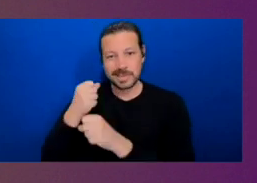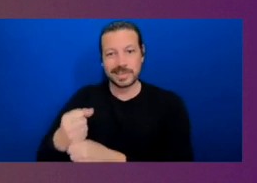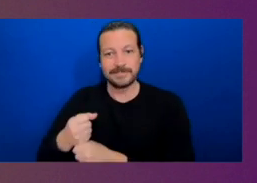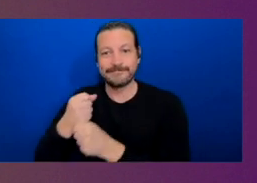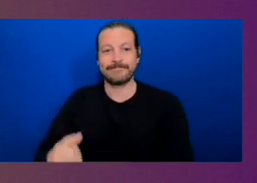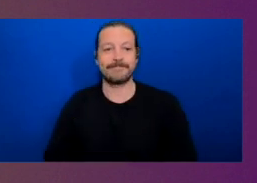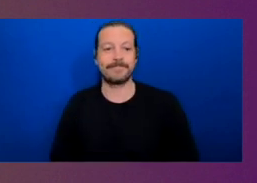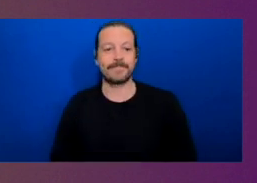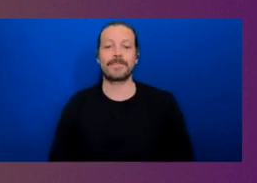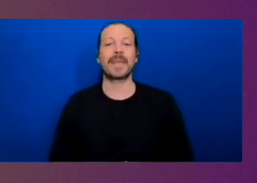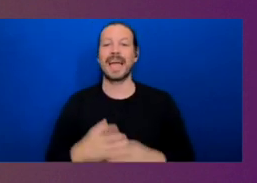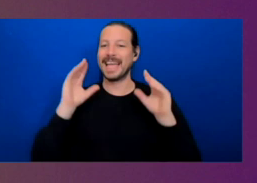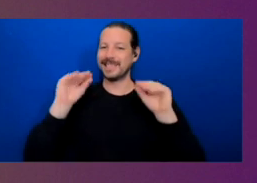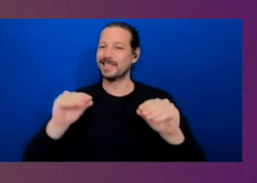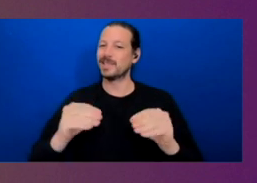core to the solution.